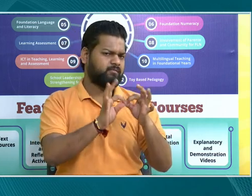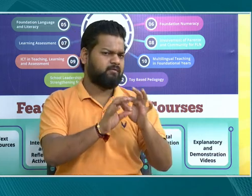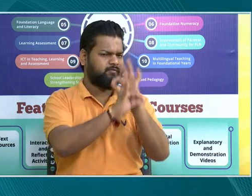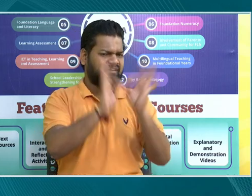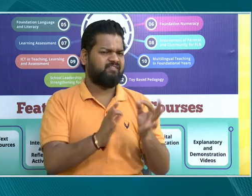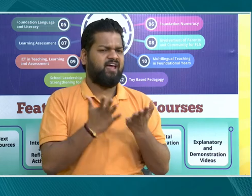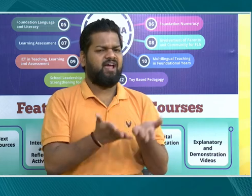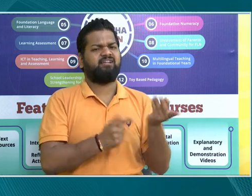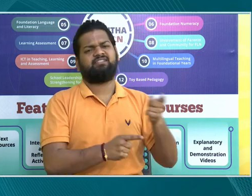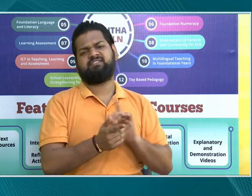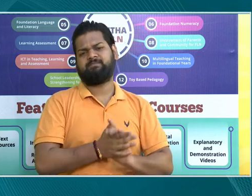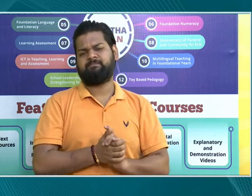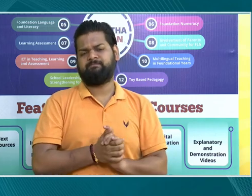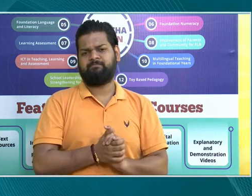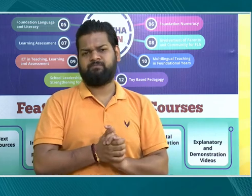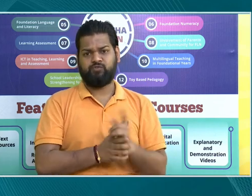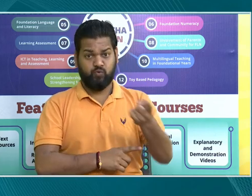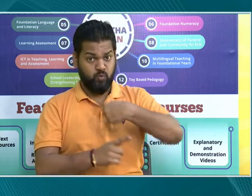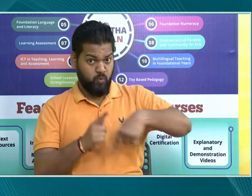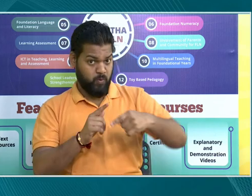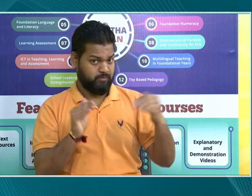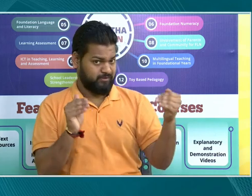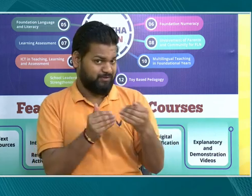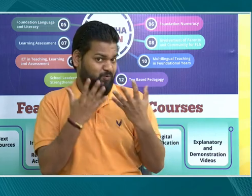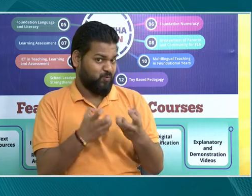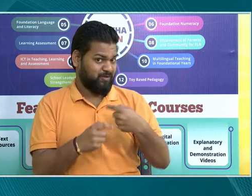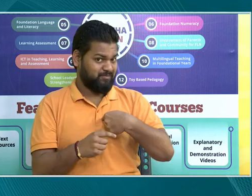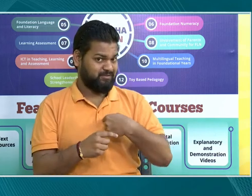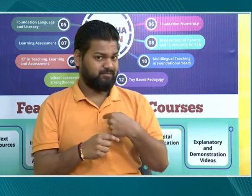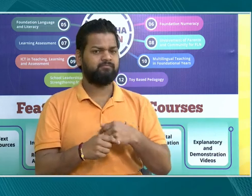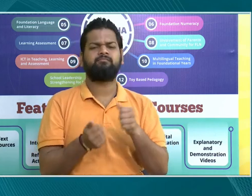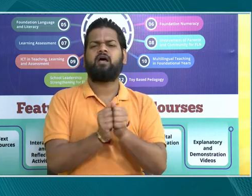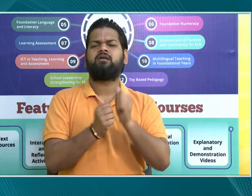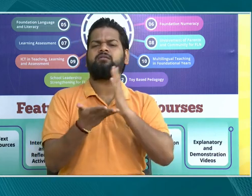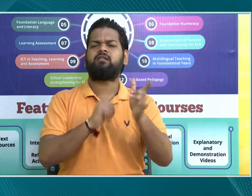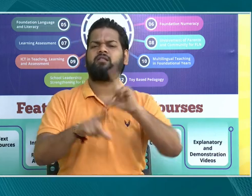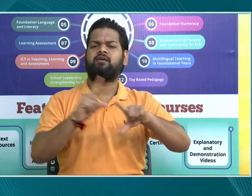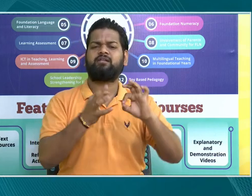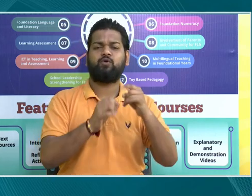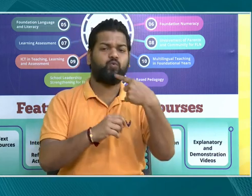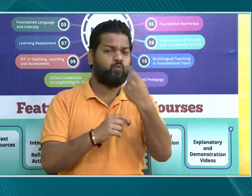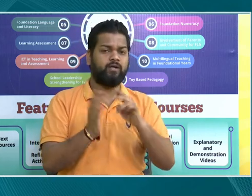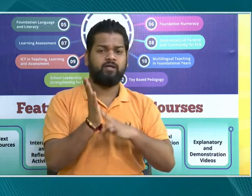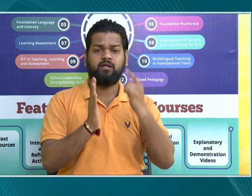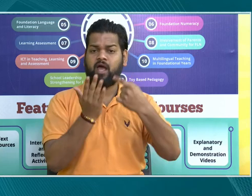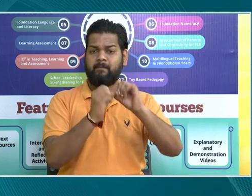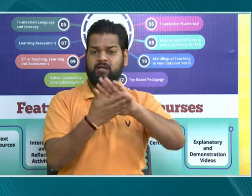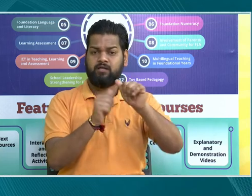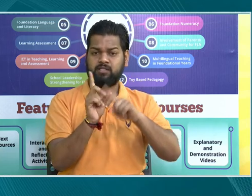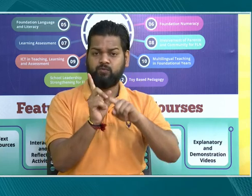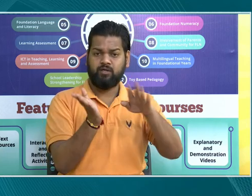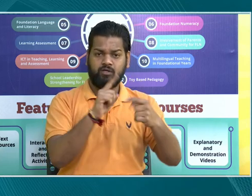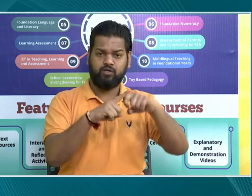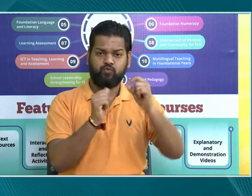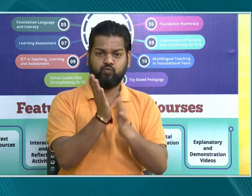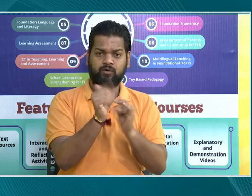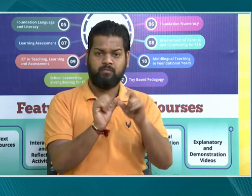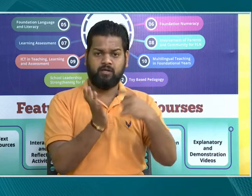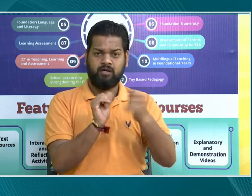So our sign language interpreter se aapka parichay zarur karwana chahenge. Hamare saath hai Nirbhay Kumar Mal. Bahut bahut swagat hai aapka